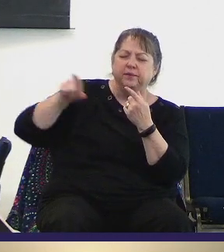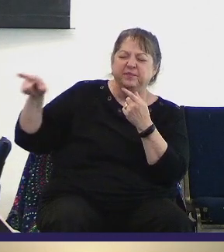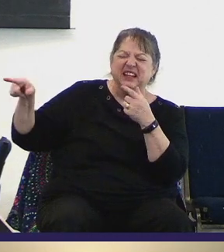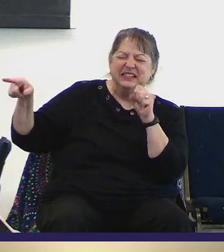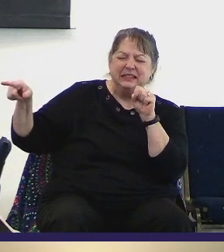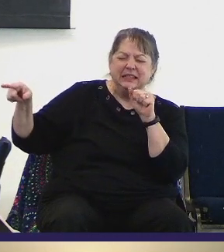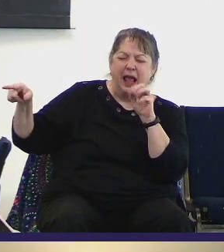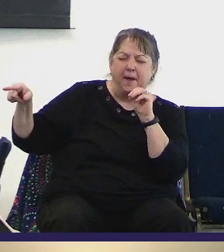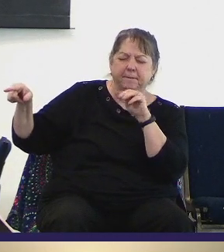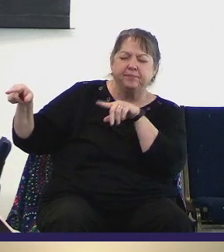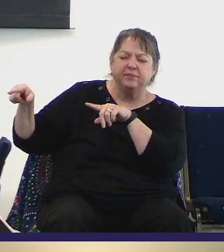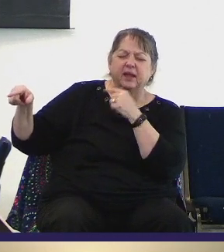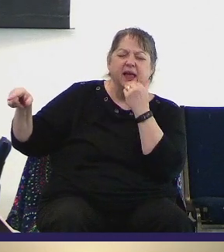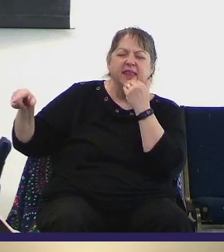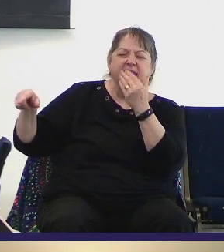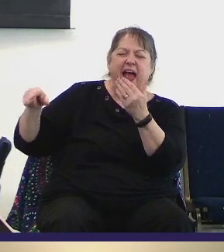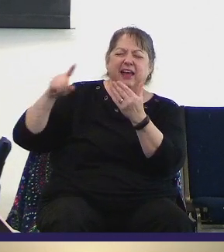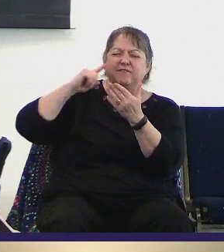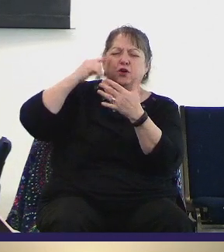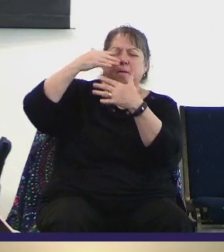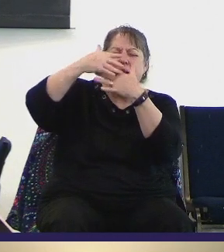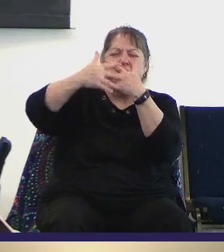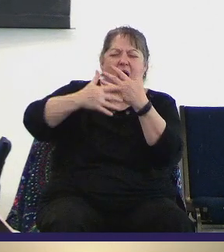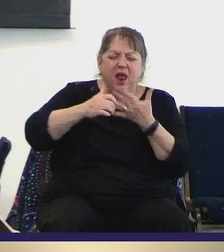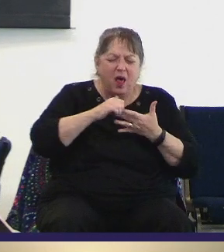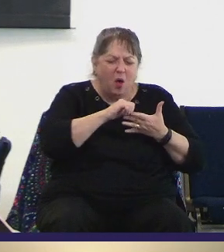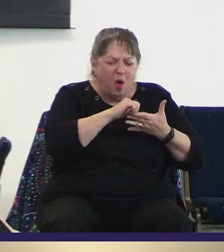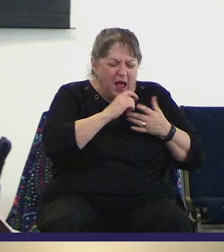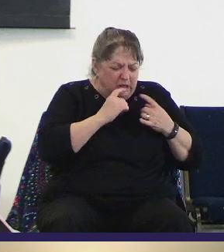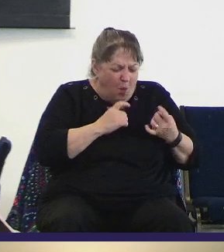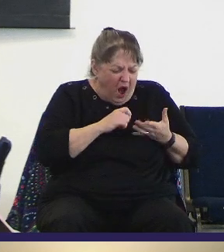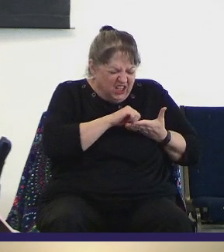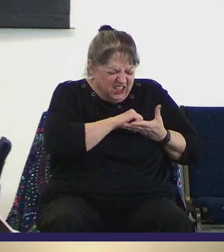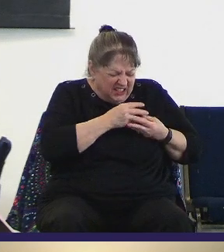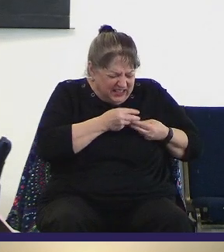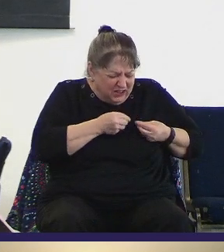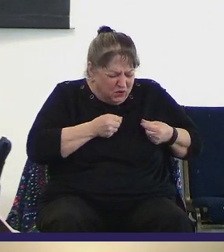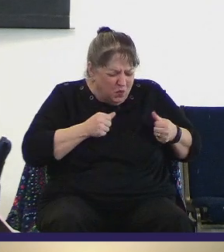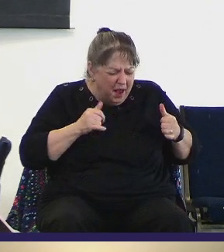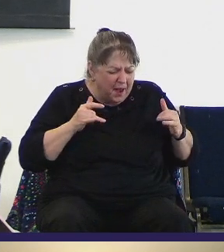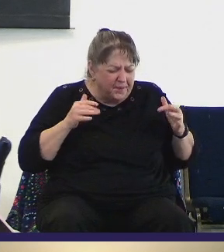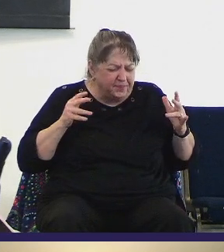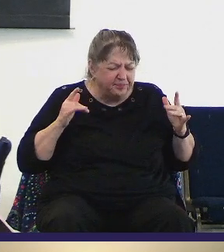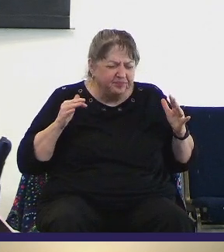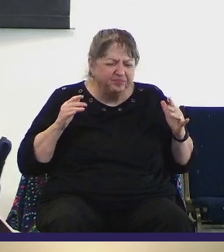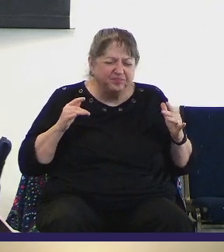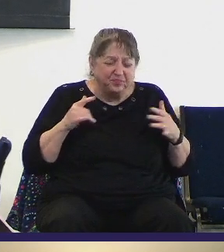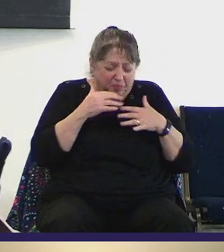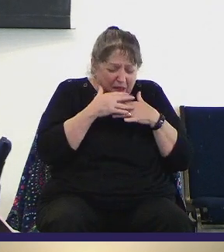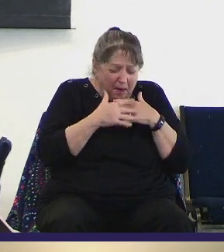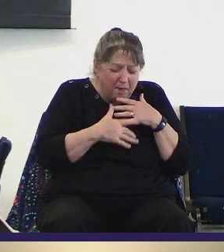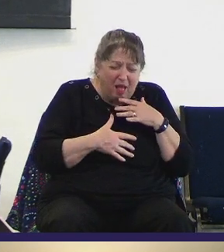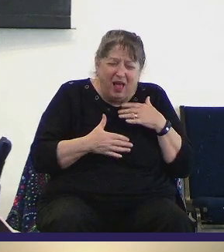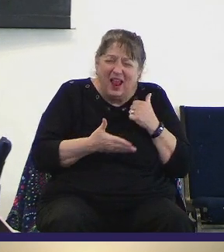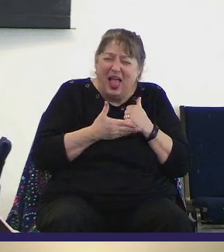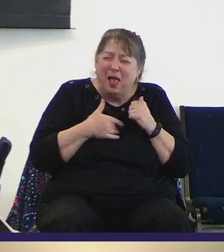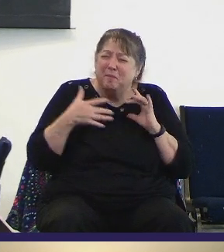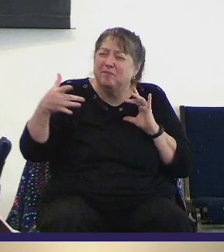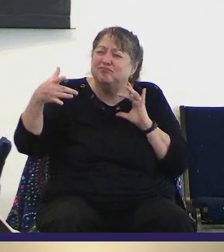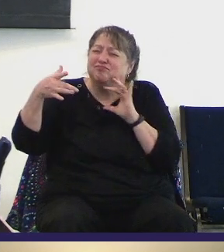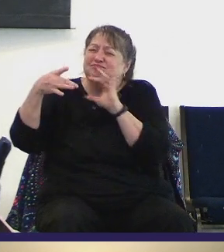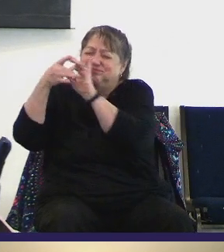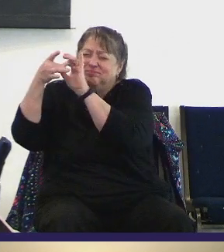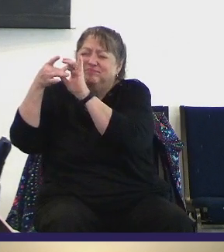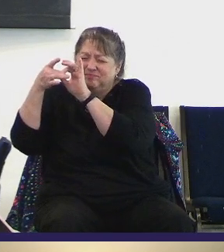this blood washed away our sins. This blood reestablished our relationship with you.